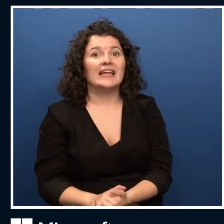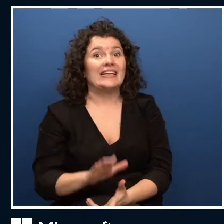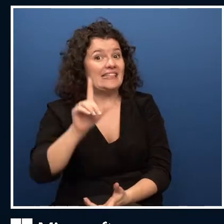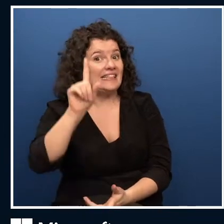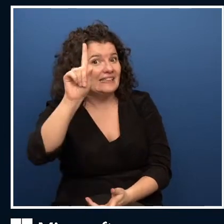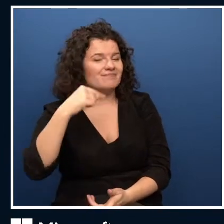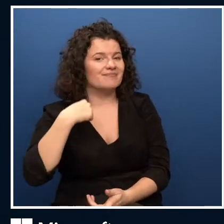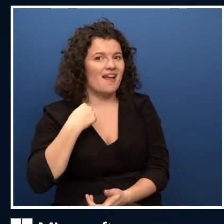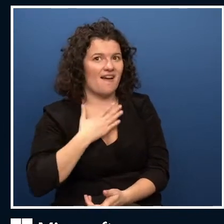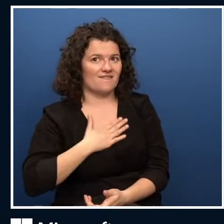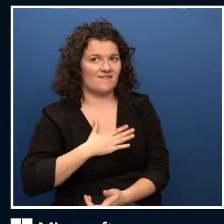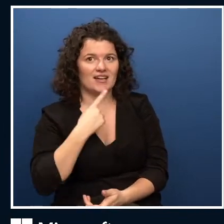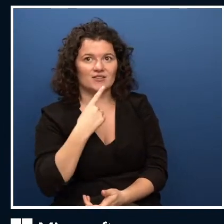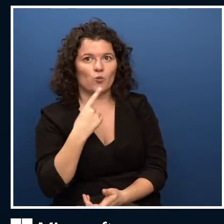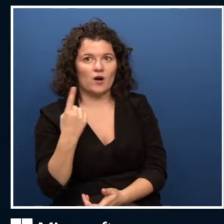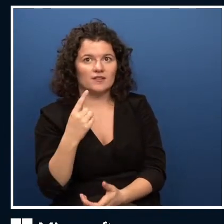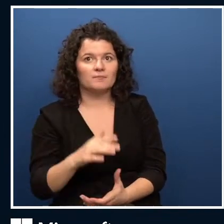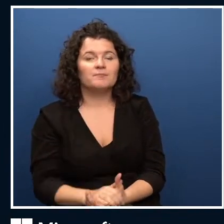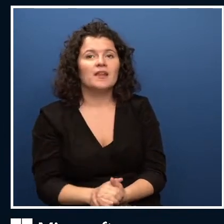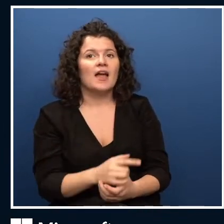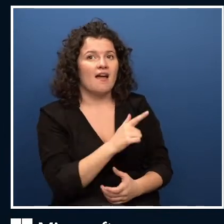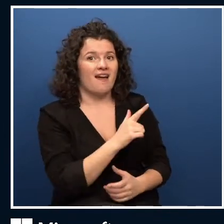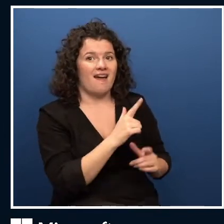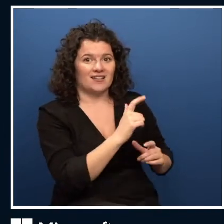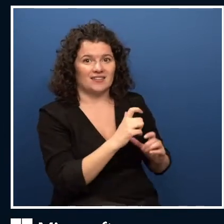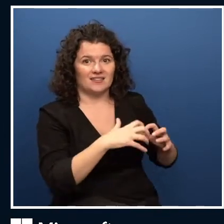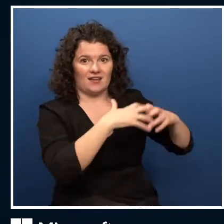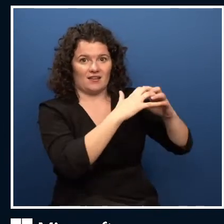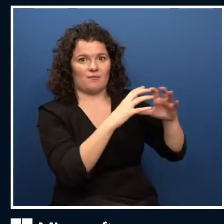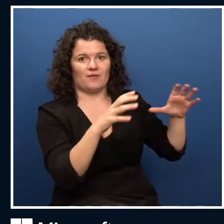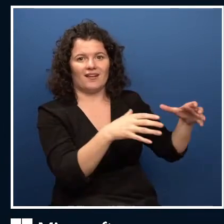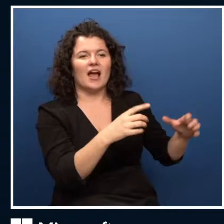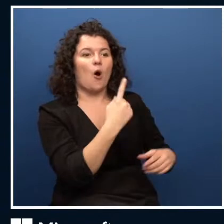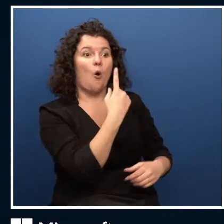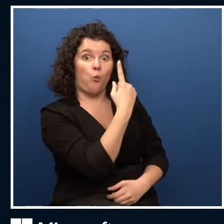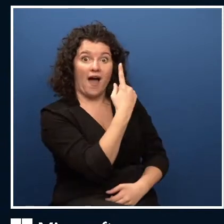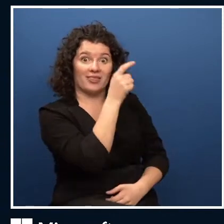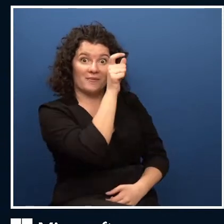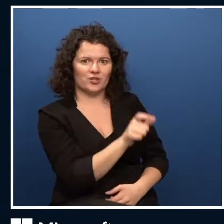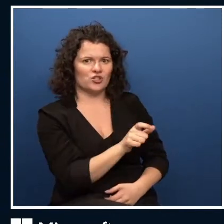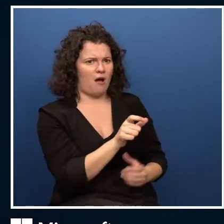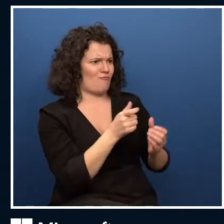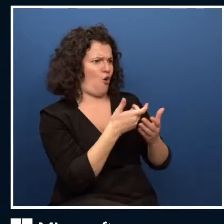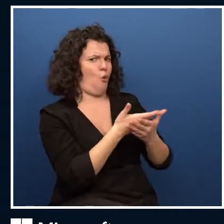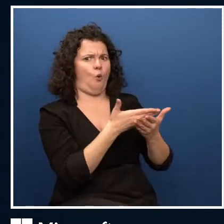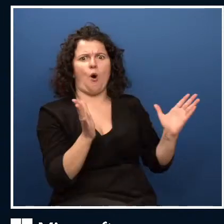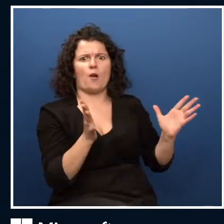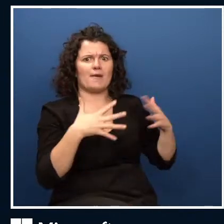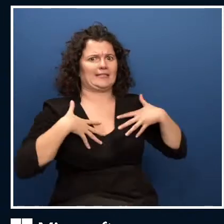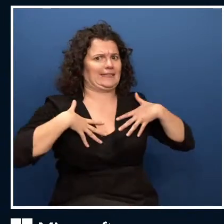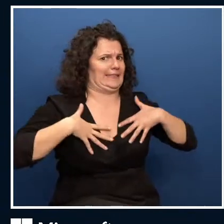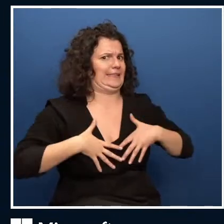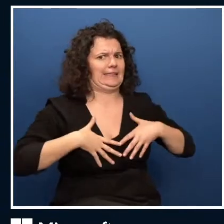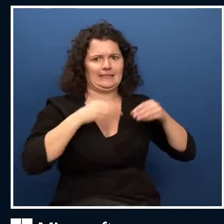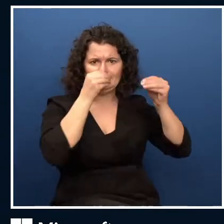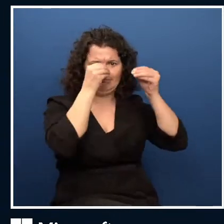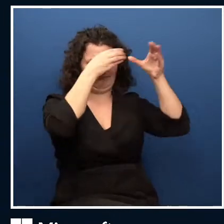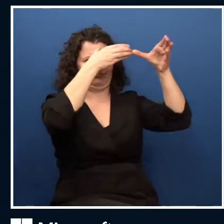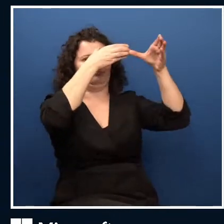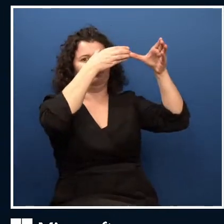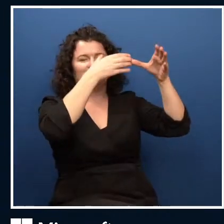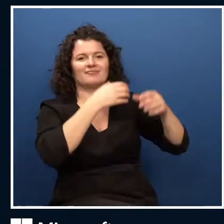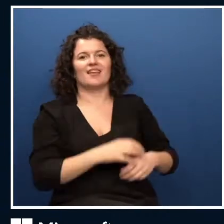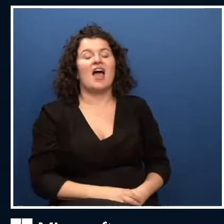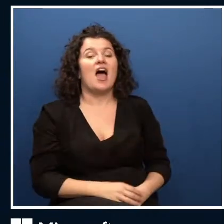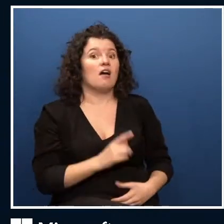in startups, it's like you are one-man army, right? So let's say you are a data science intern there or an AI intern there. Now you